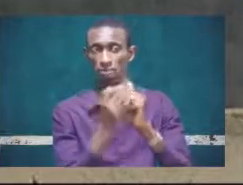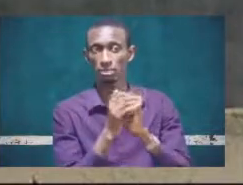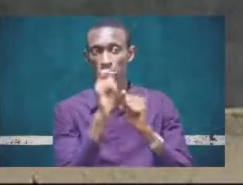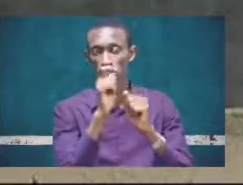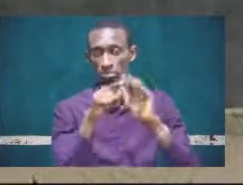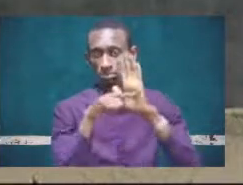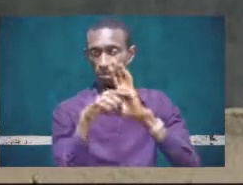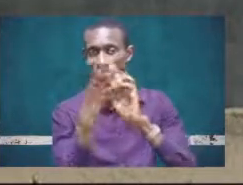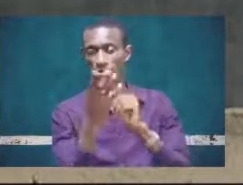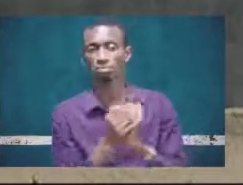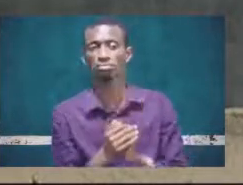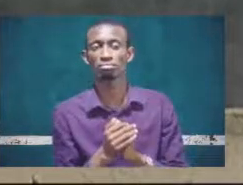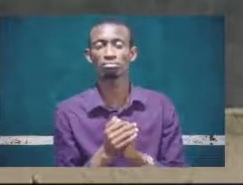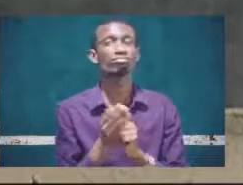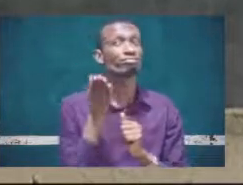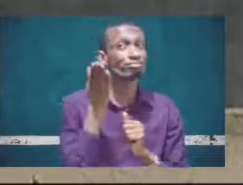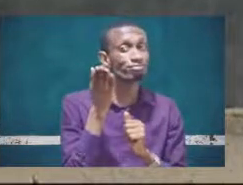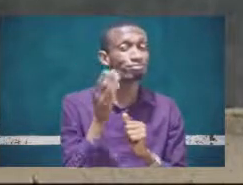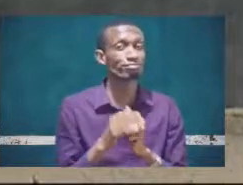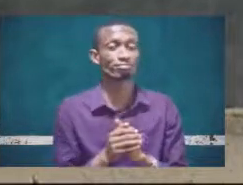This expression is equal to 0 at